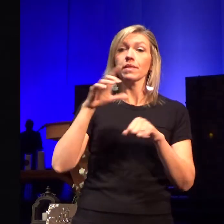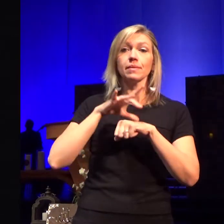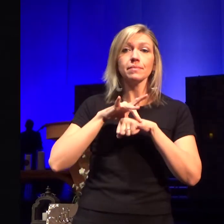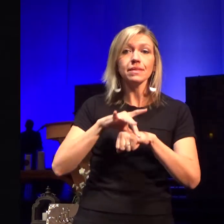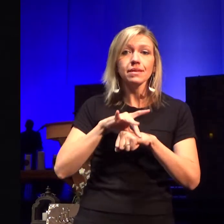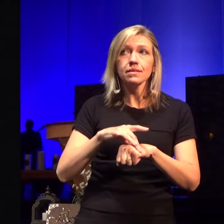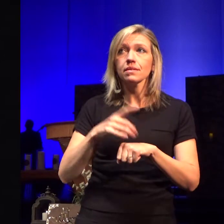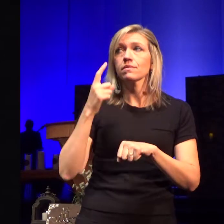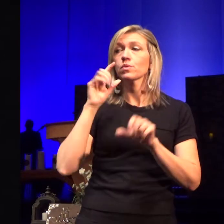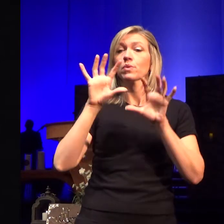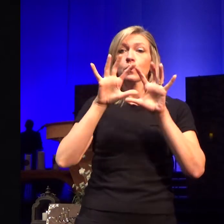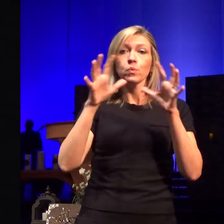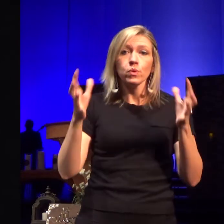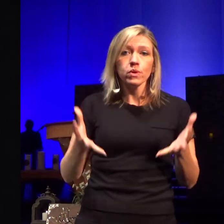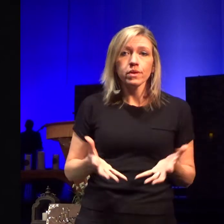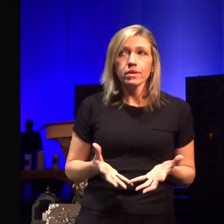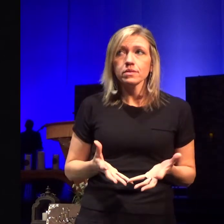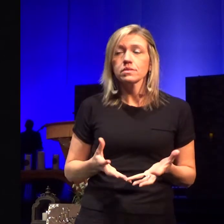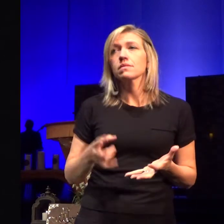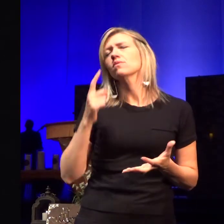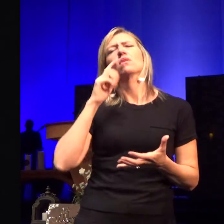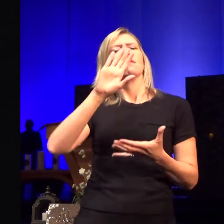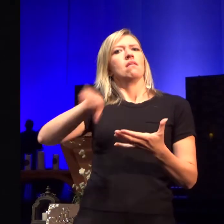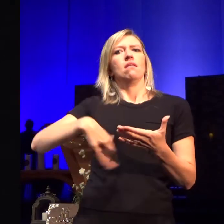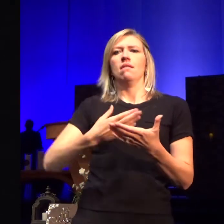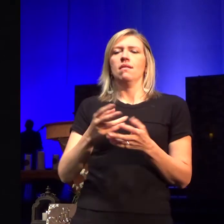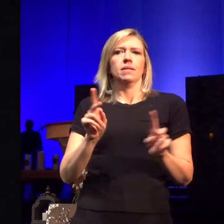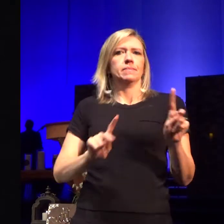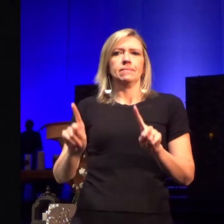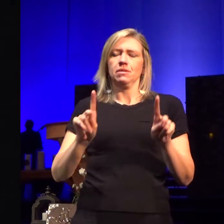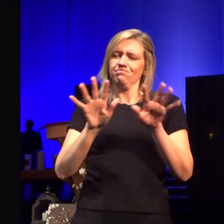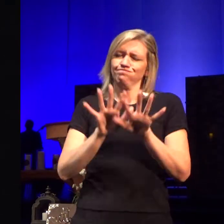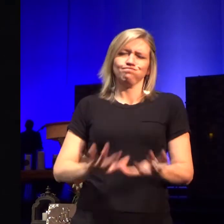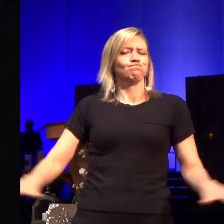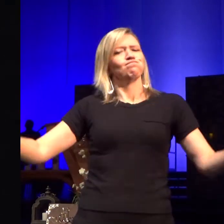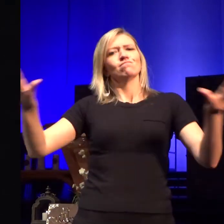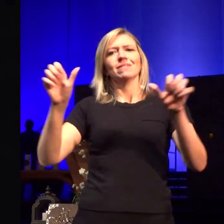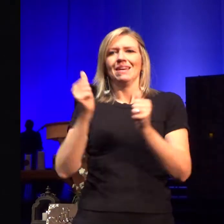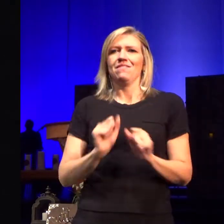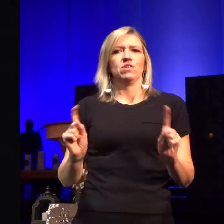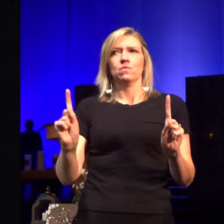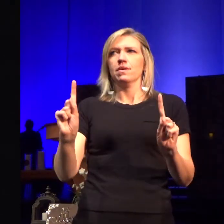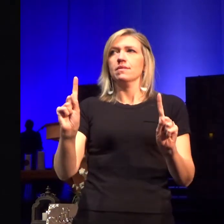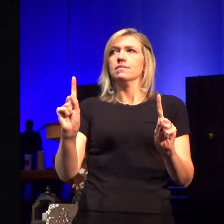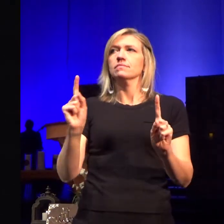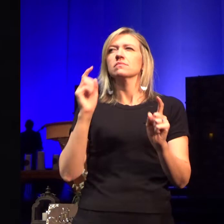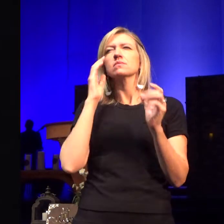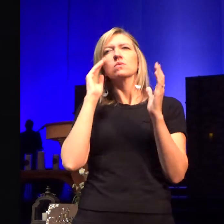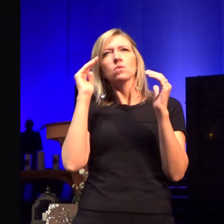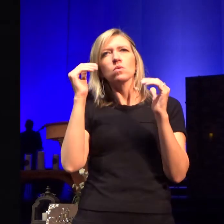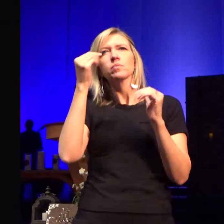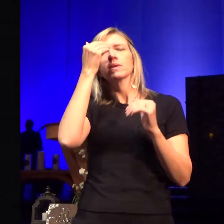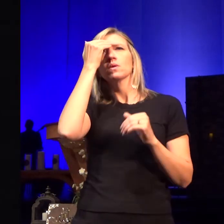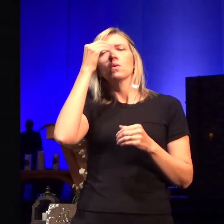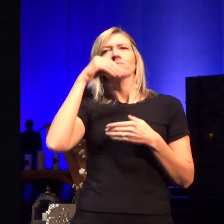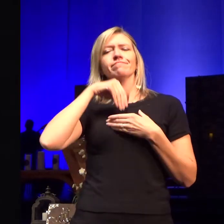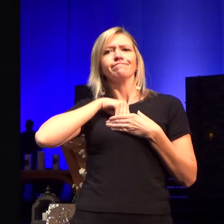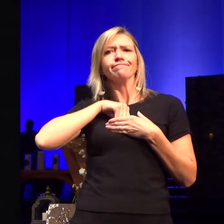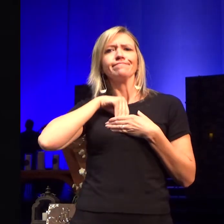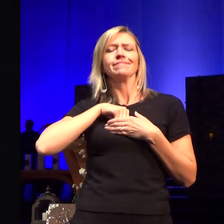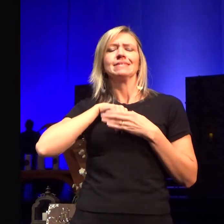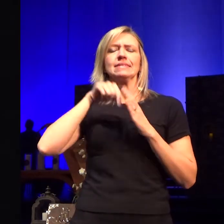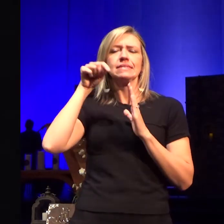planet, for our world, and for all people everywhere. May we know peace,